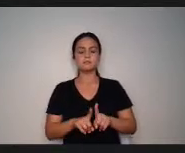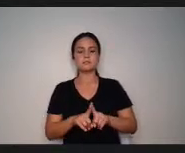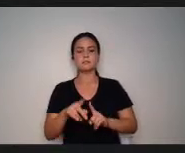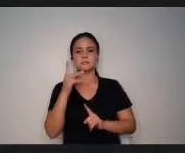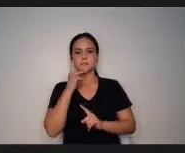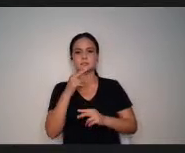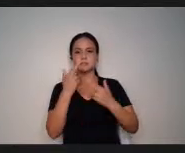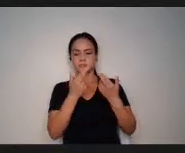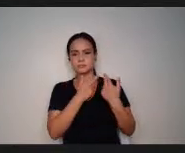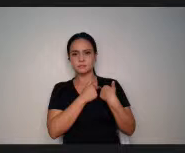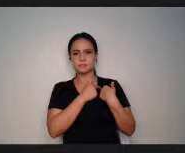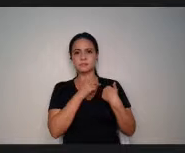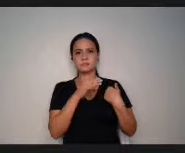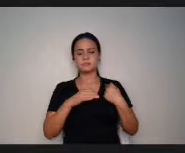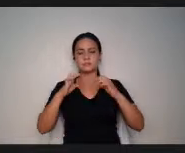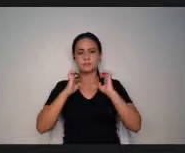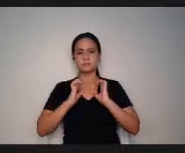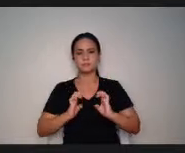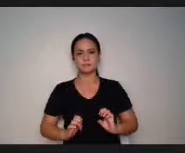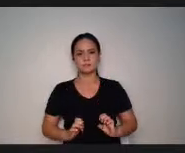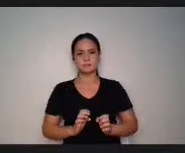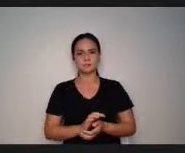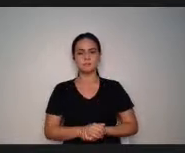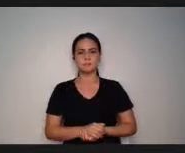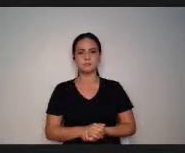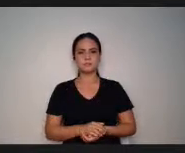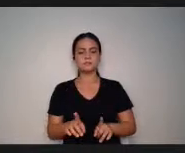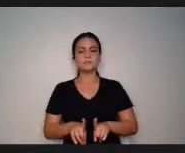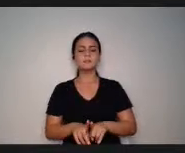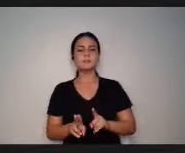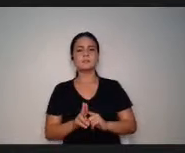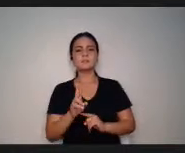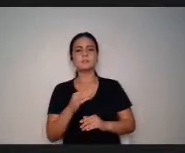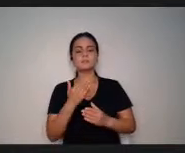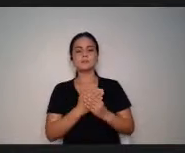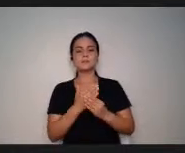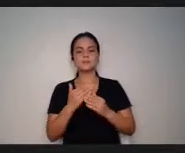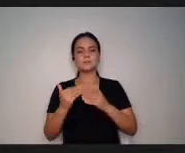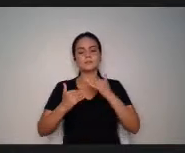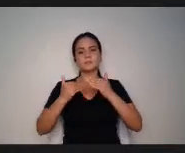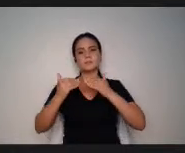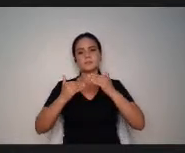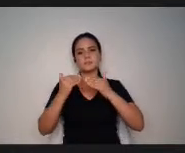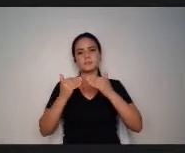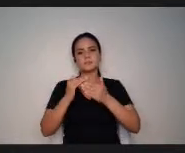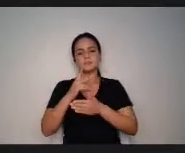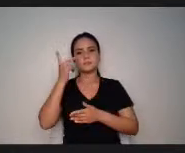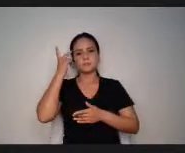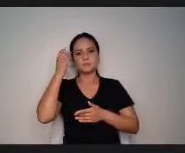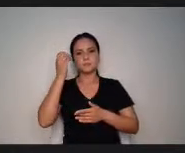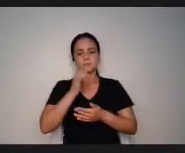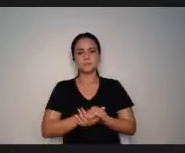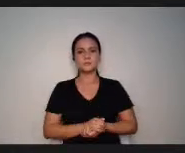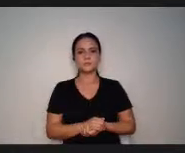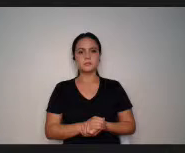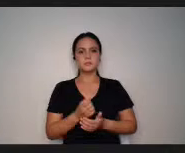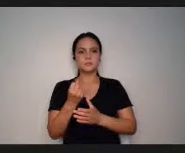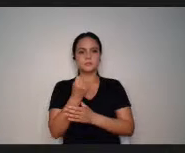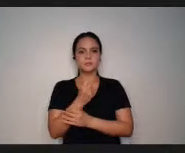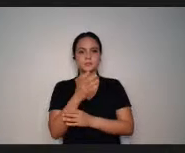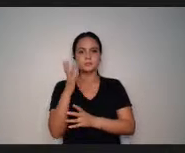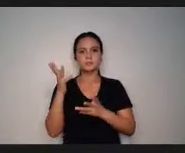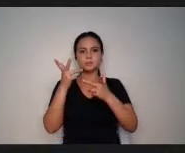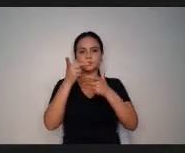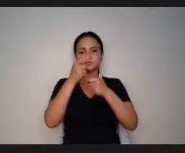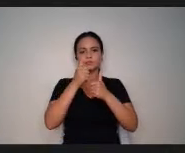a systematic and comprehensive process to ensure effectiveness and continual improvement. as well as looking at